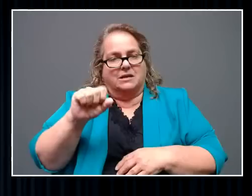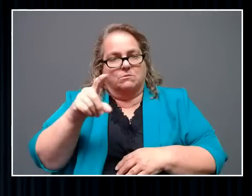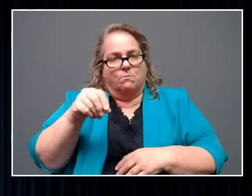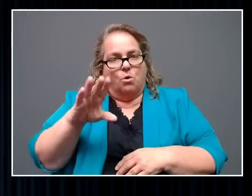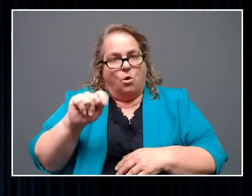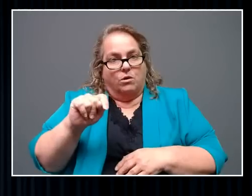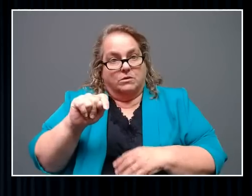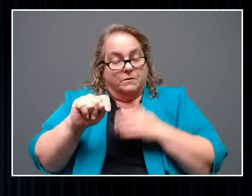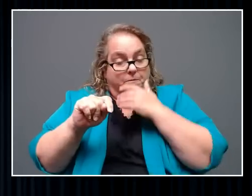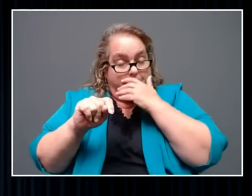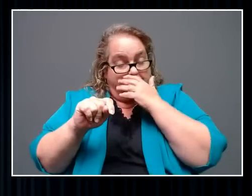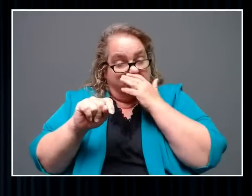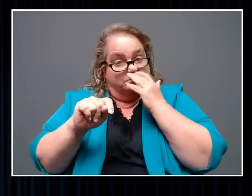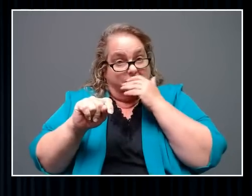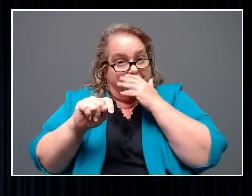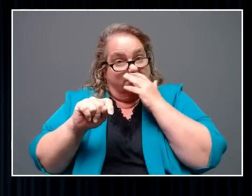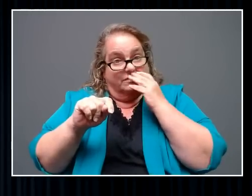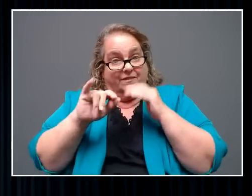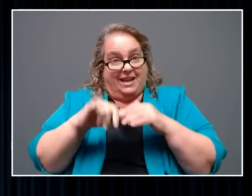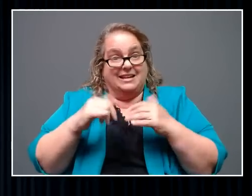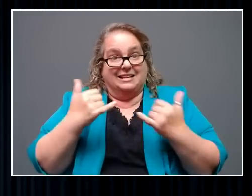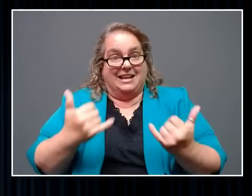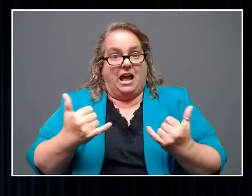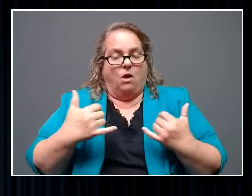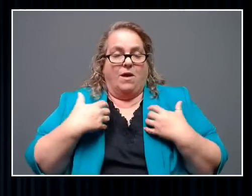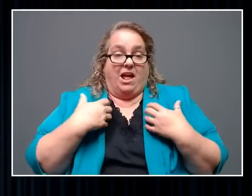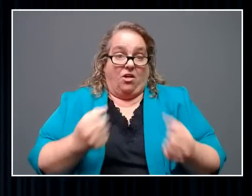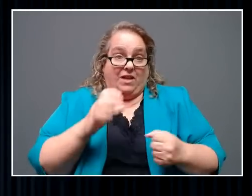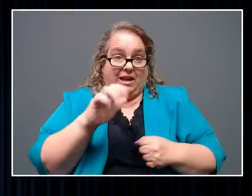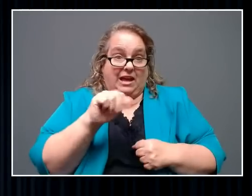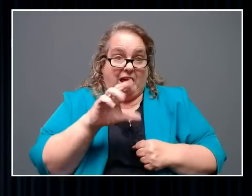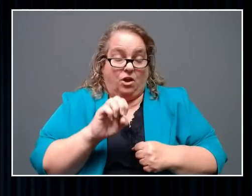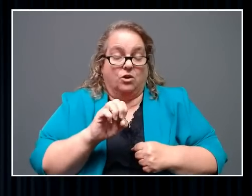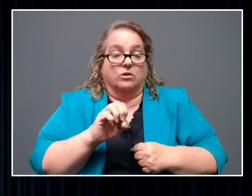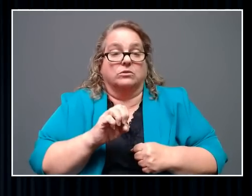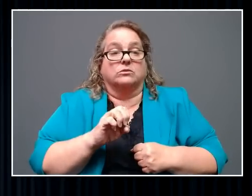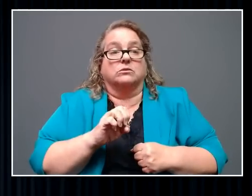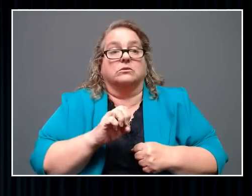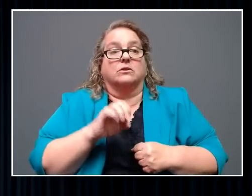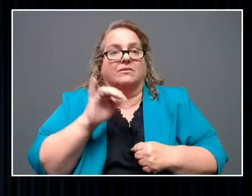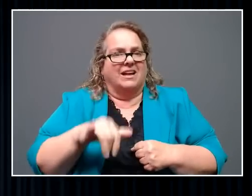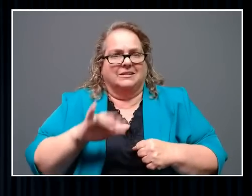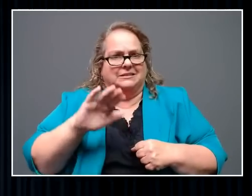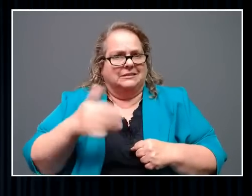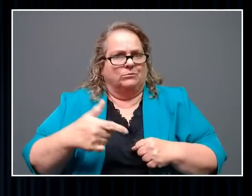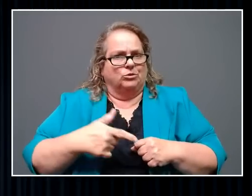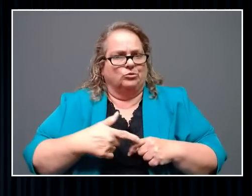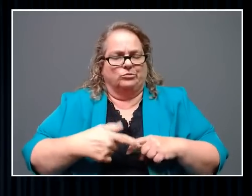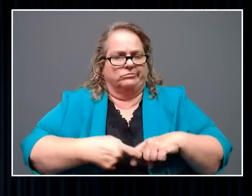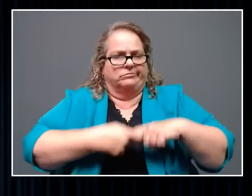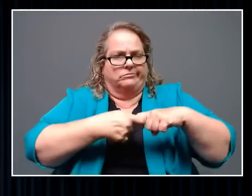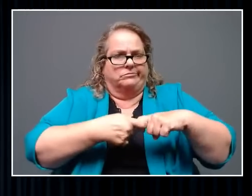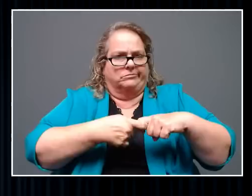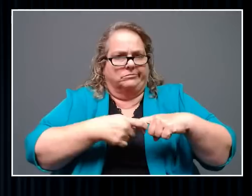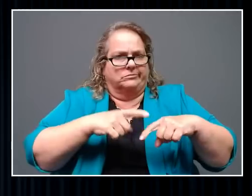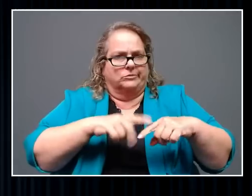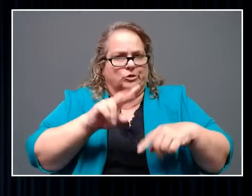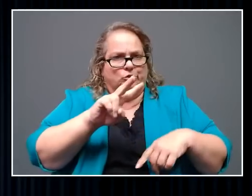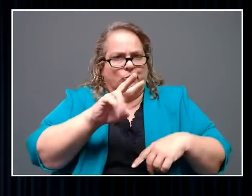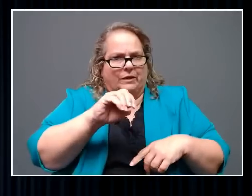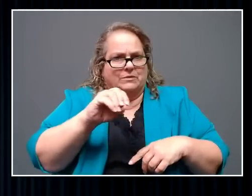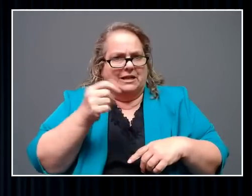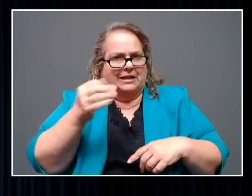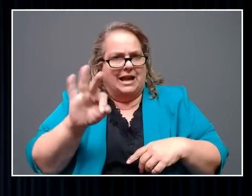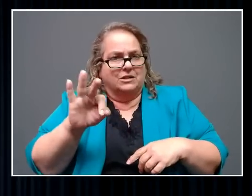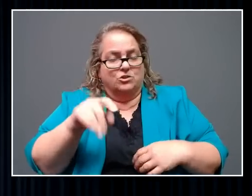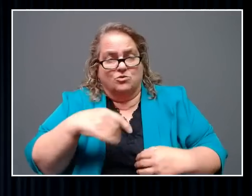is now Molina Healthcare's and came to a stall in 2019. So I'm just curious if you have any